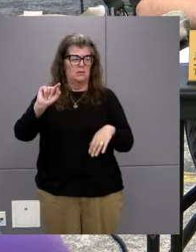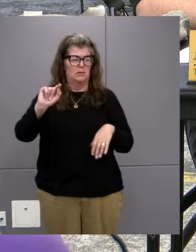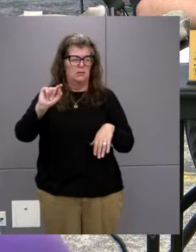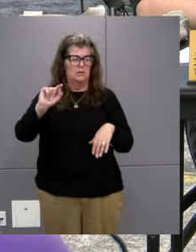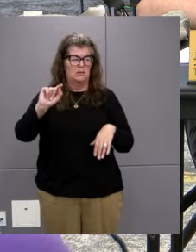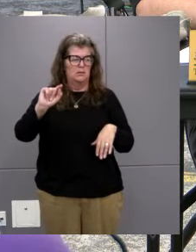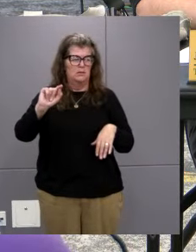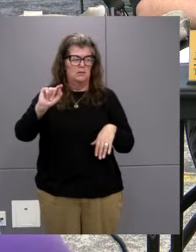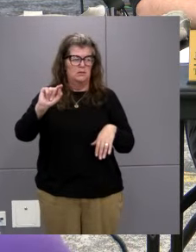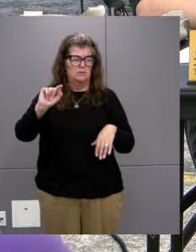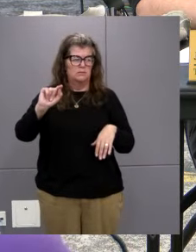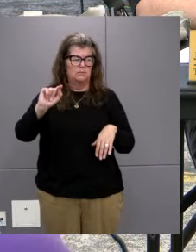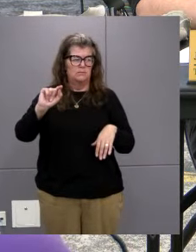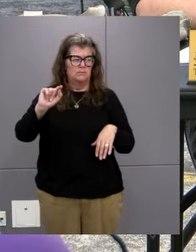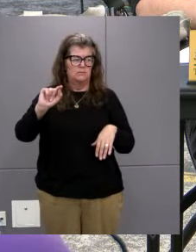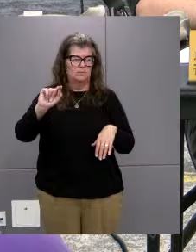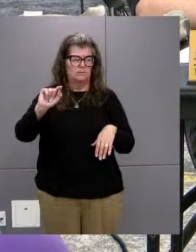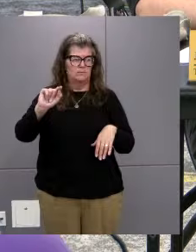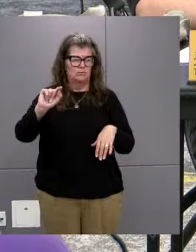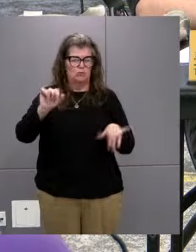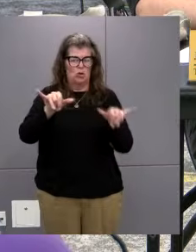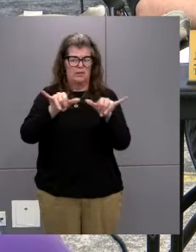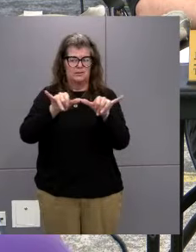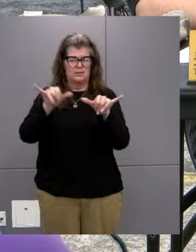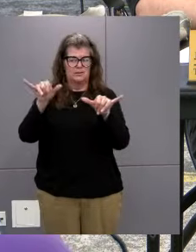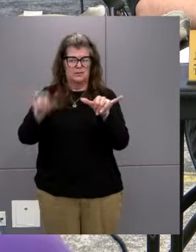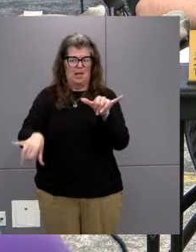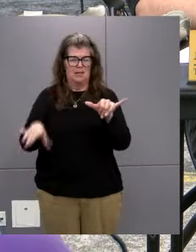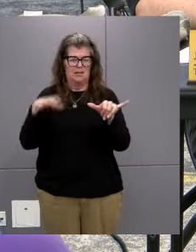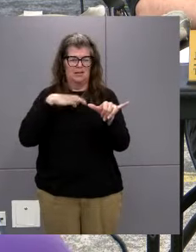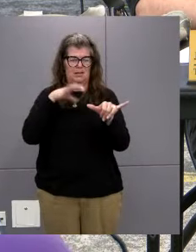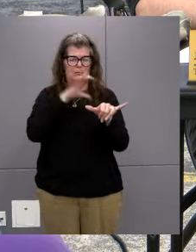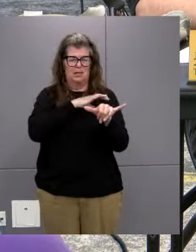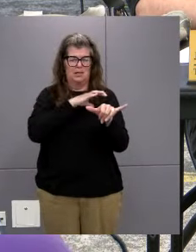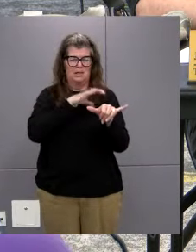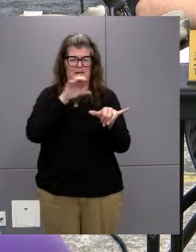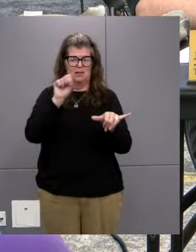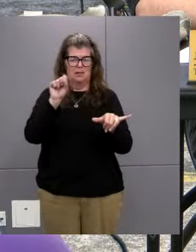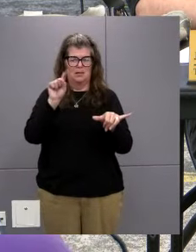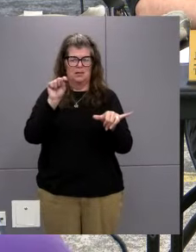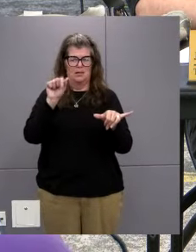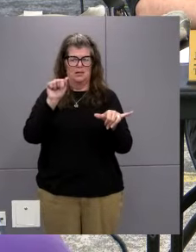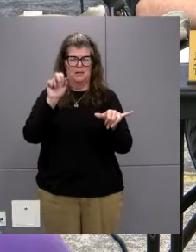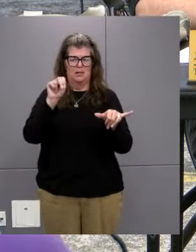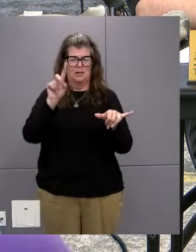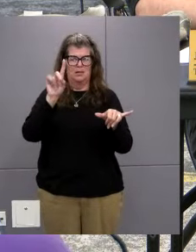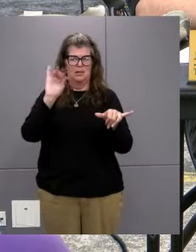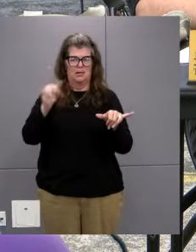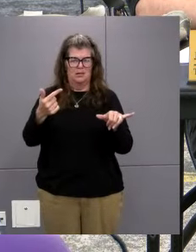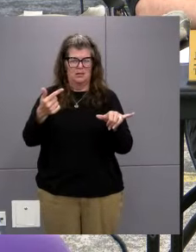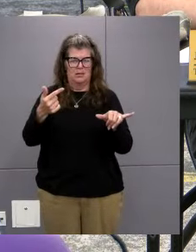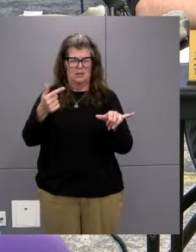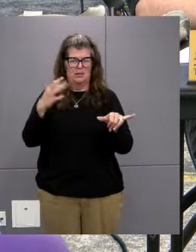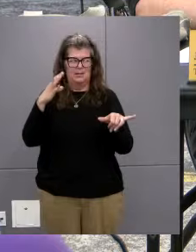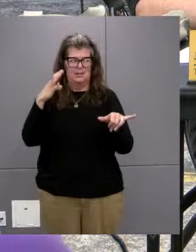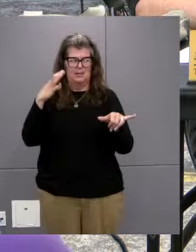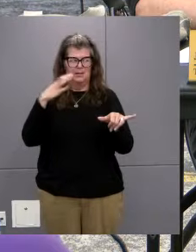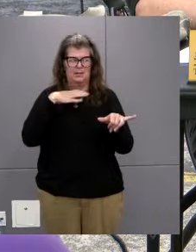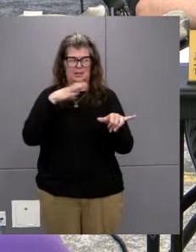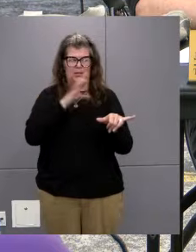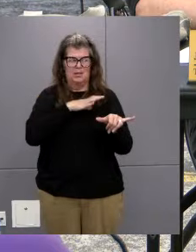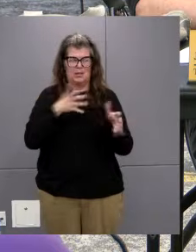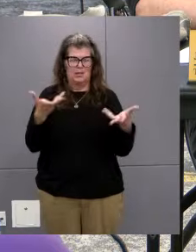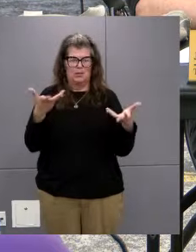just standing committees. What exactly is that? Because we've broken out all the